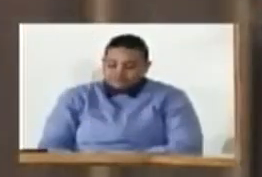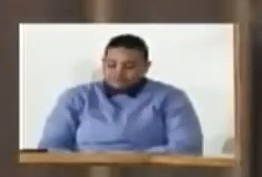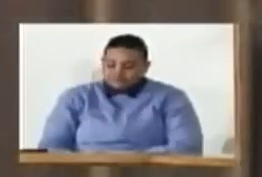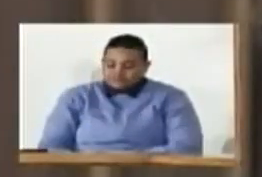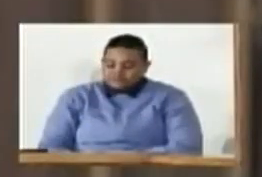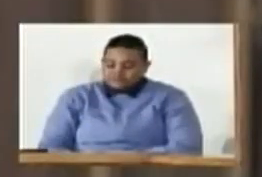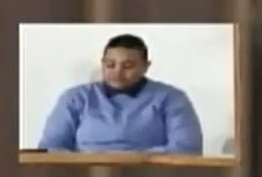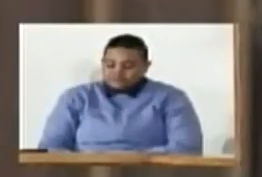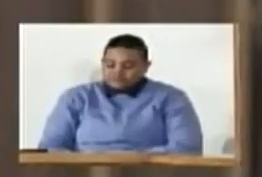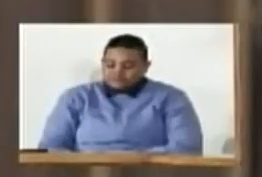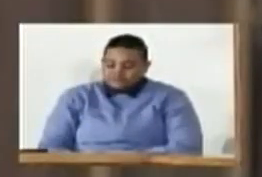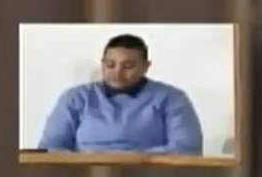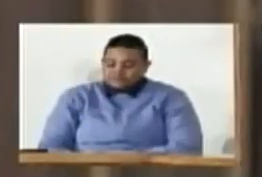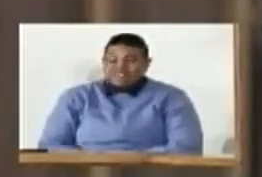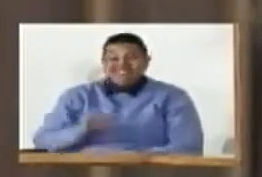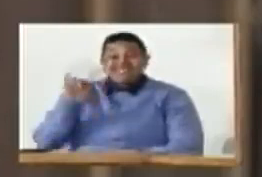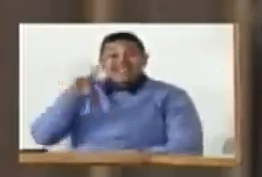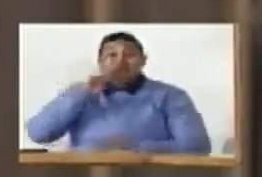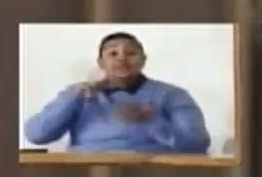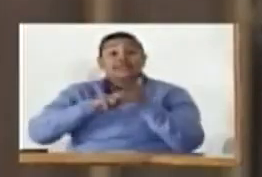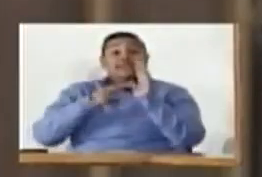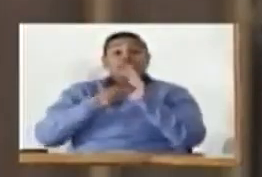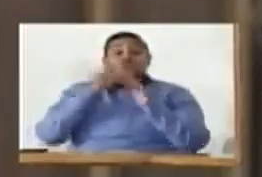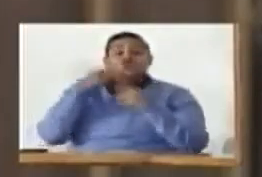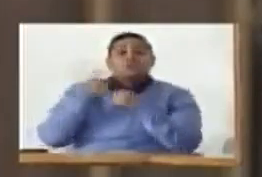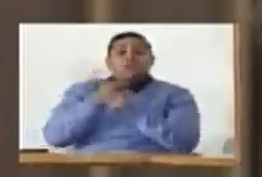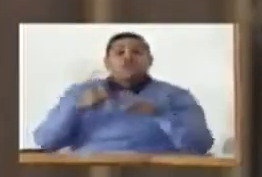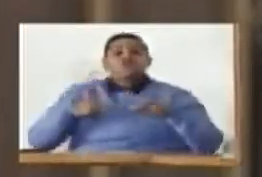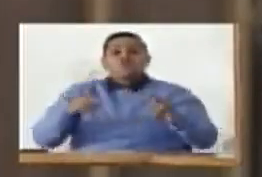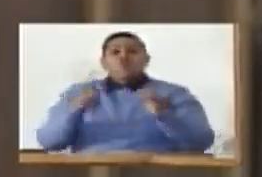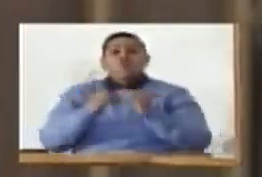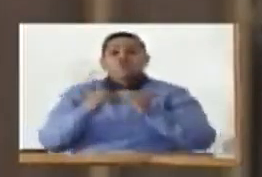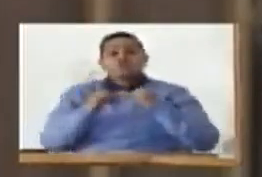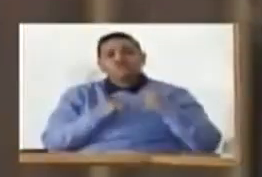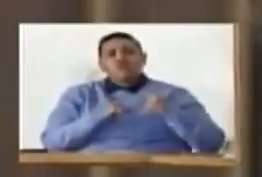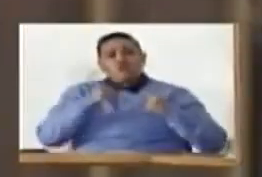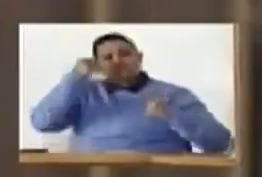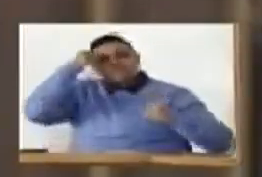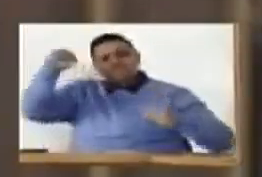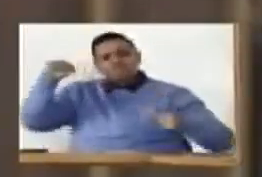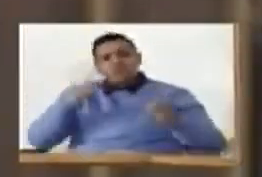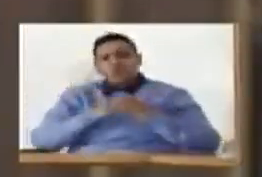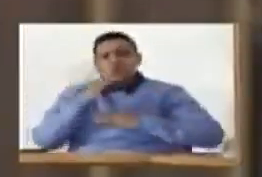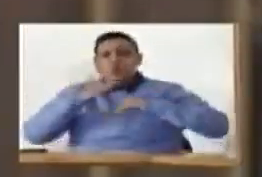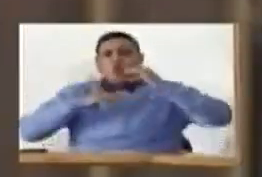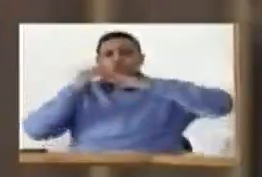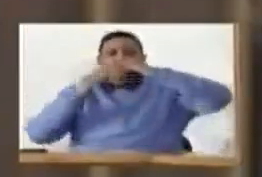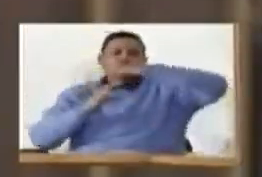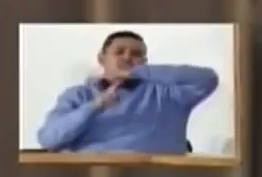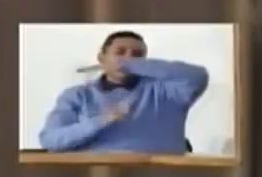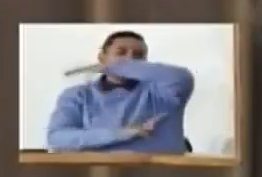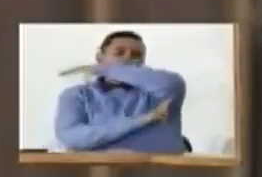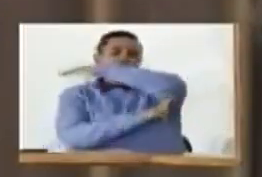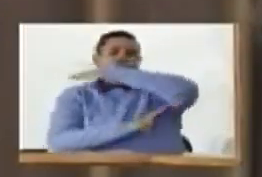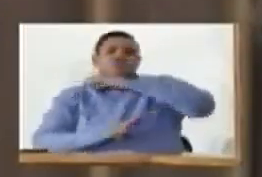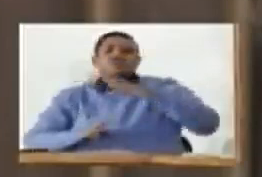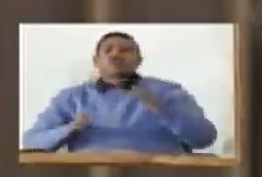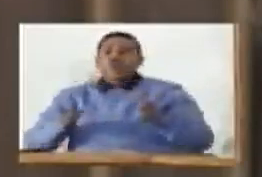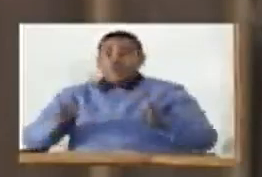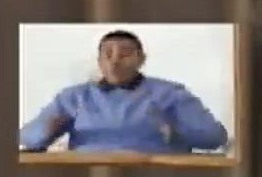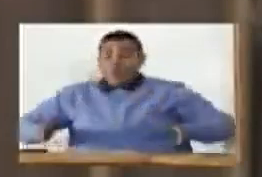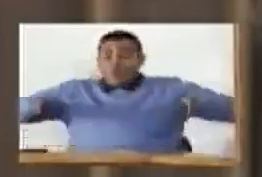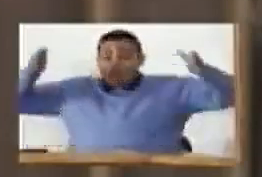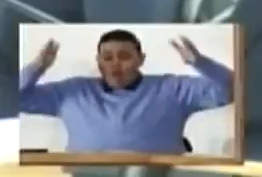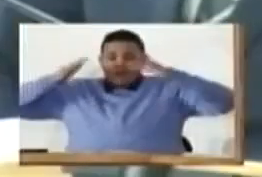This with the intention to make the road network more resilient through the construction of bridges, retaining walls, and